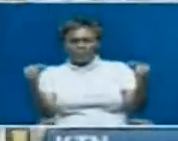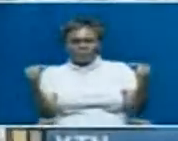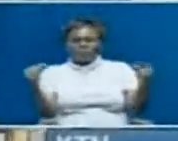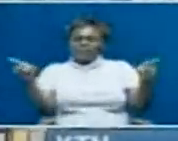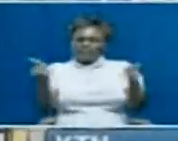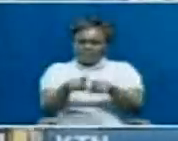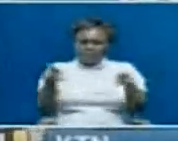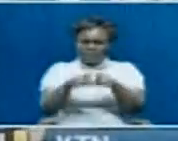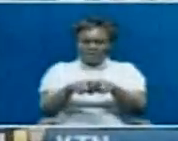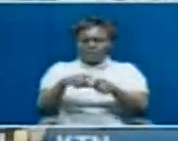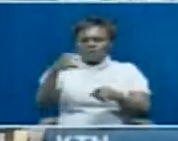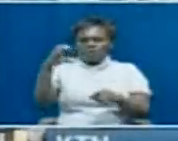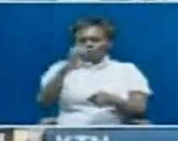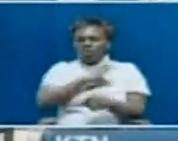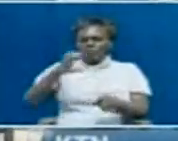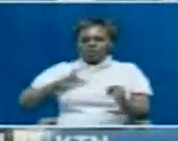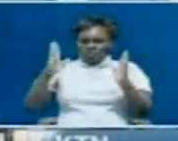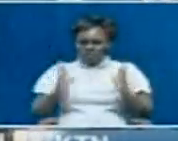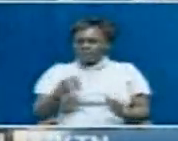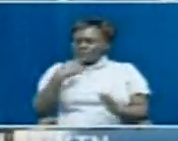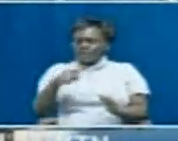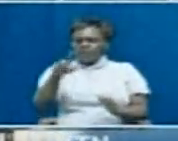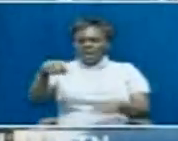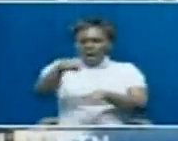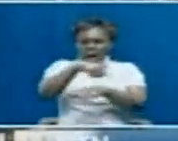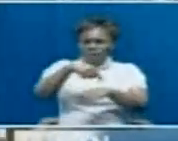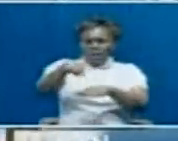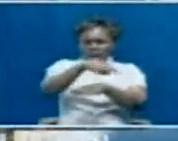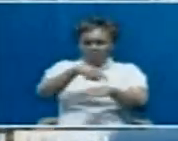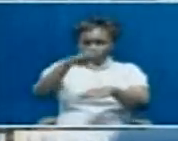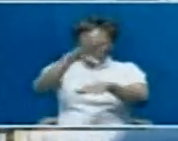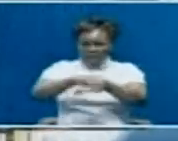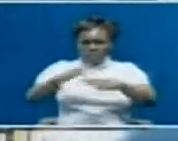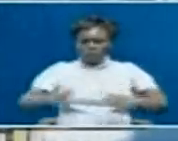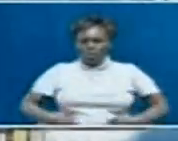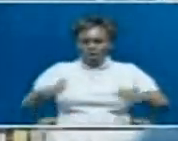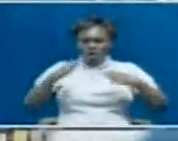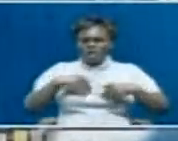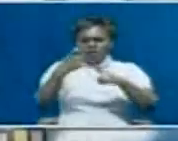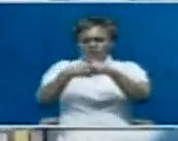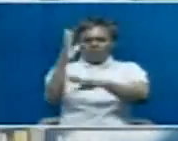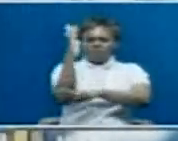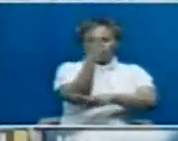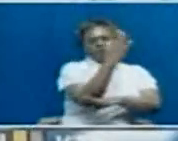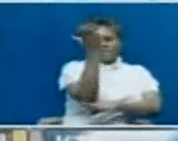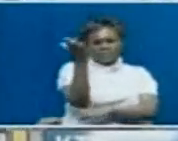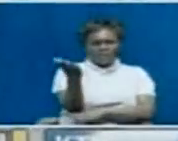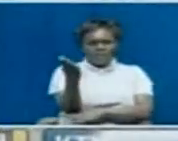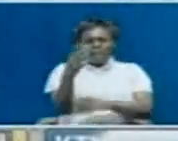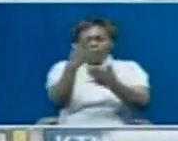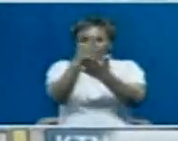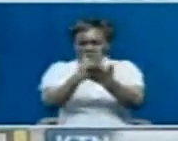Isiolo County Commissioner Wanyama Musiamba says it took them close to 2 hours to retrieve the bodies from the thicket at the Buffalo Springs Park. Part